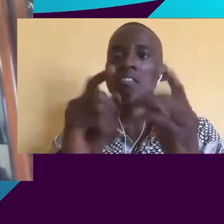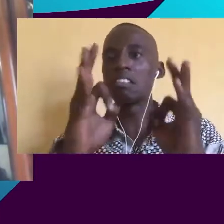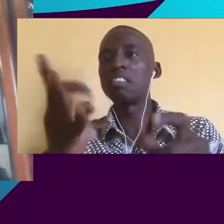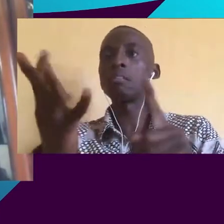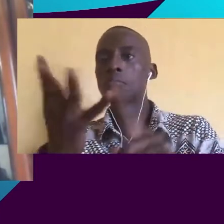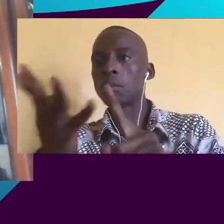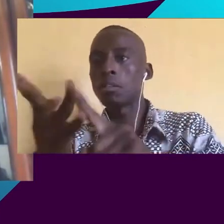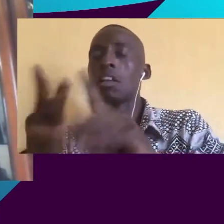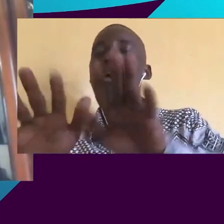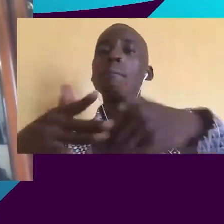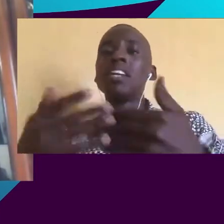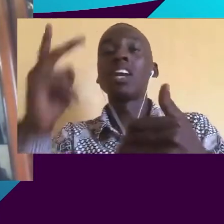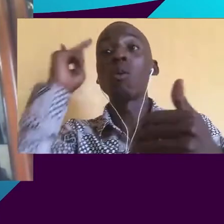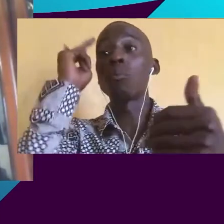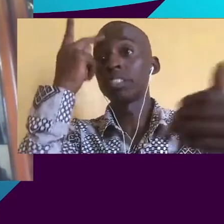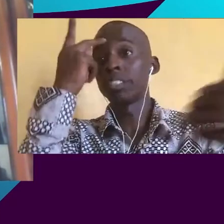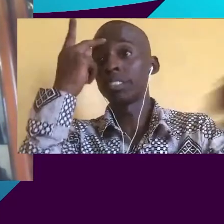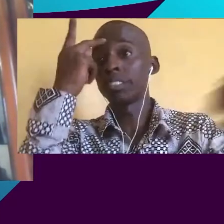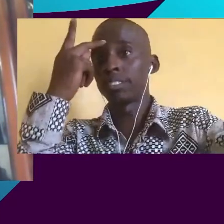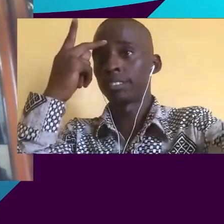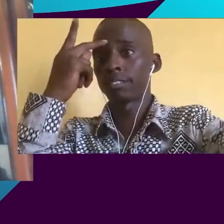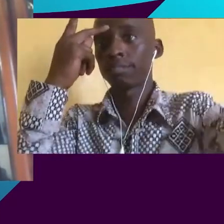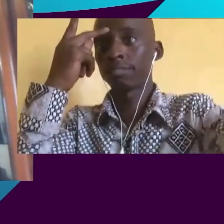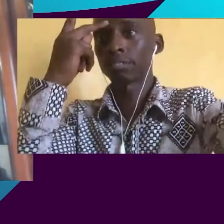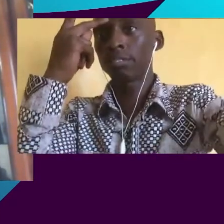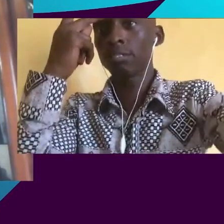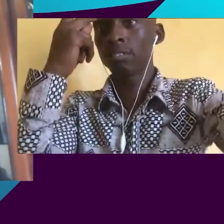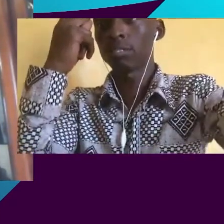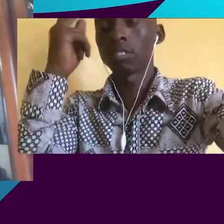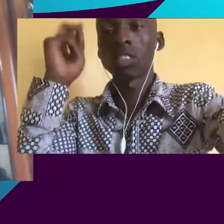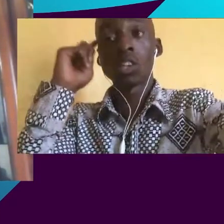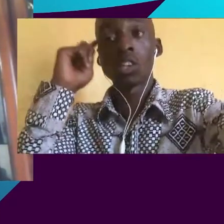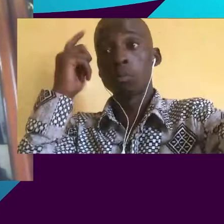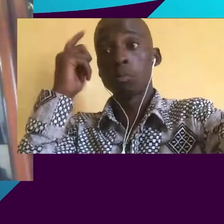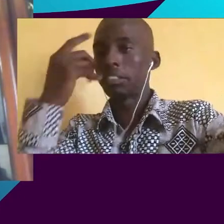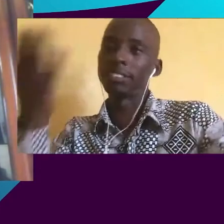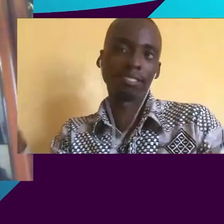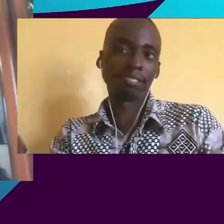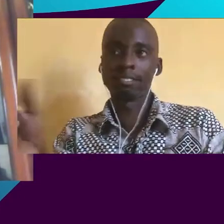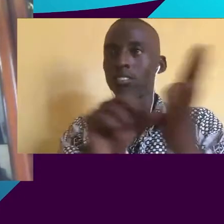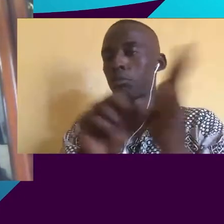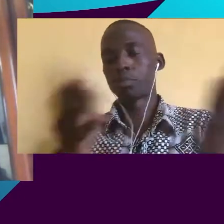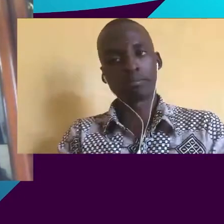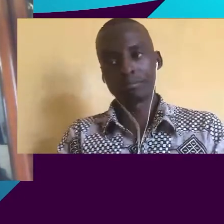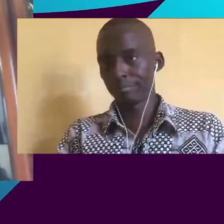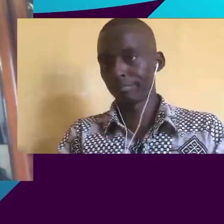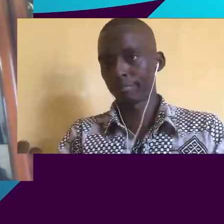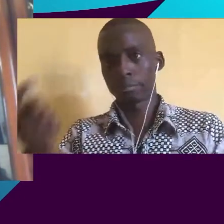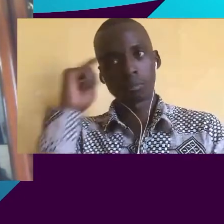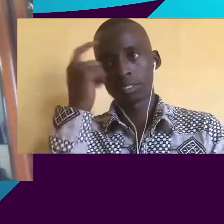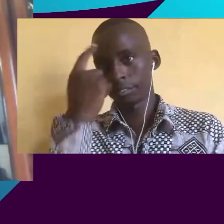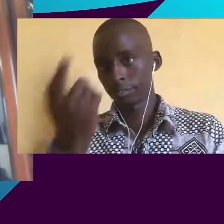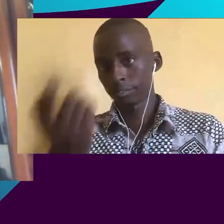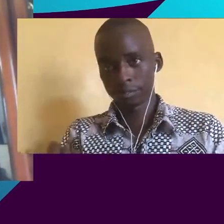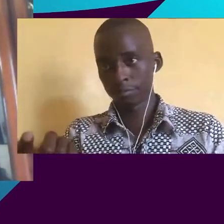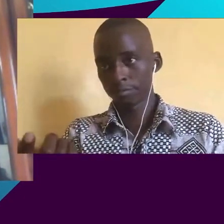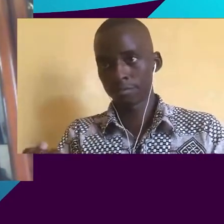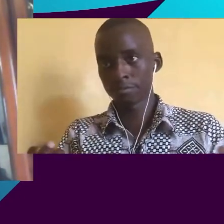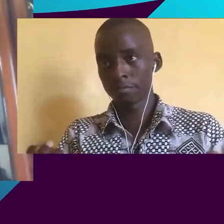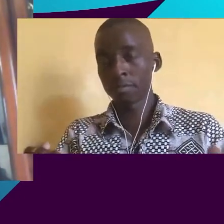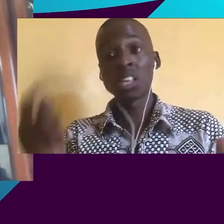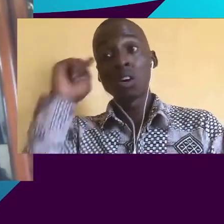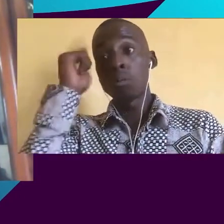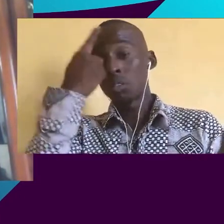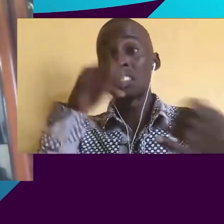policies do not actually speak out what we are talking about. They are not enforced, or if